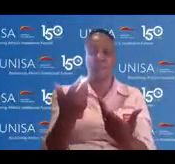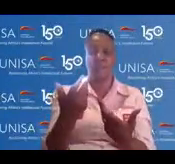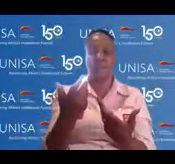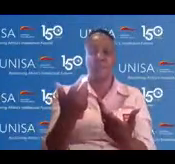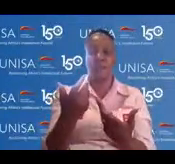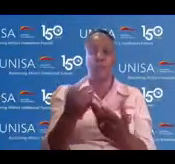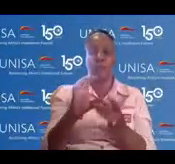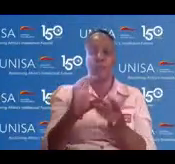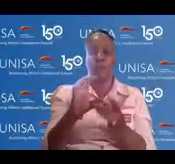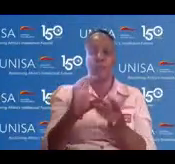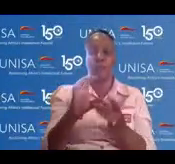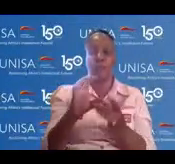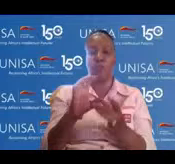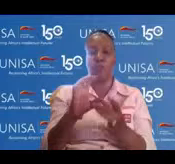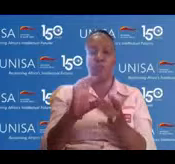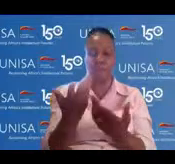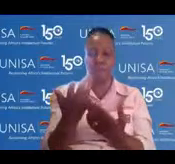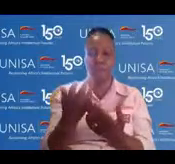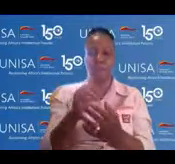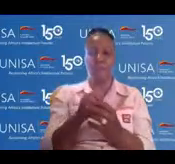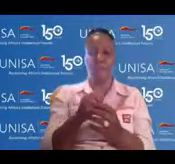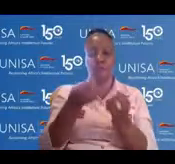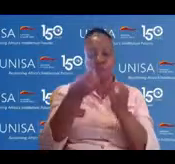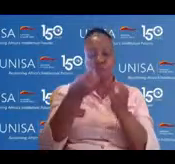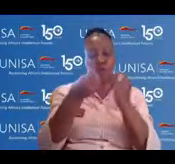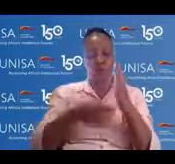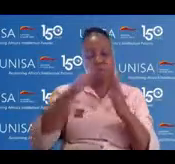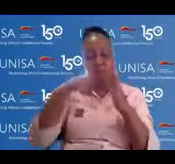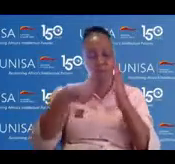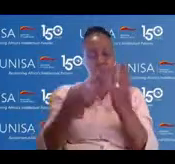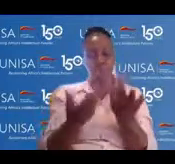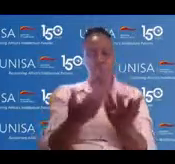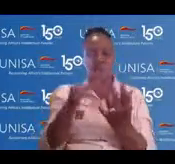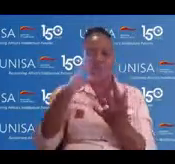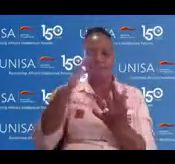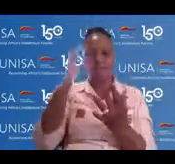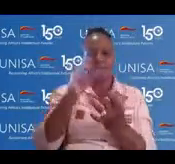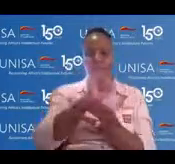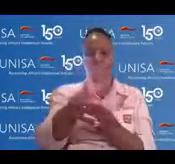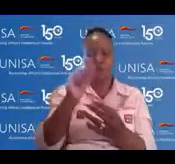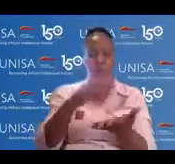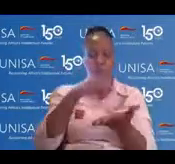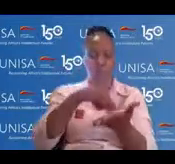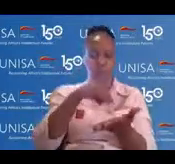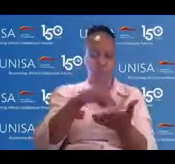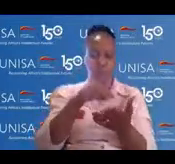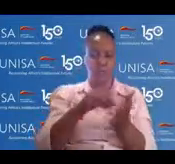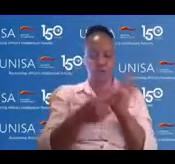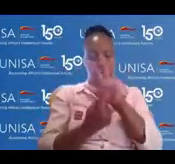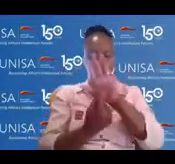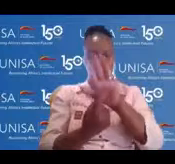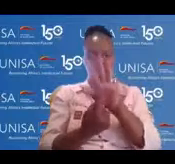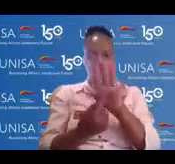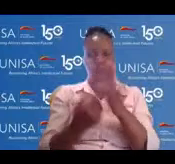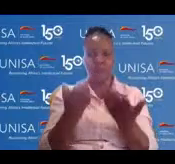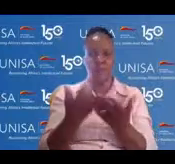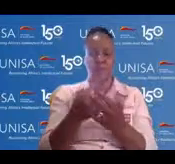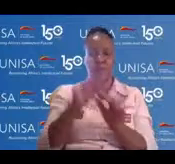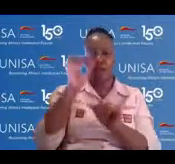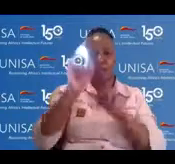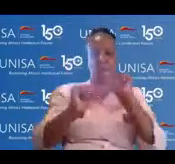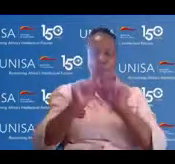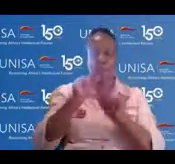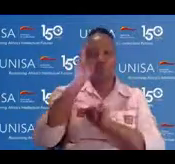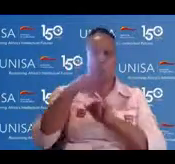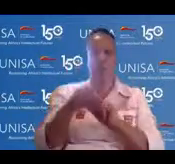as you saw, the drop-down, you just select the module and it will display the assessment that you will be doing, usually